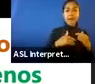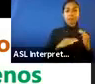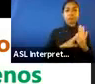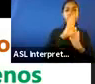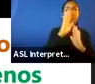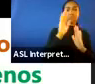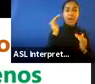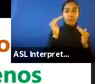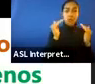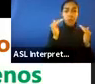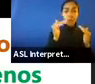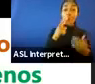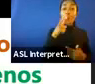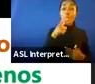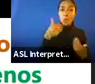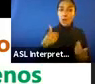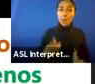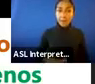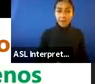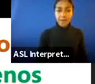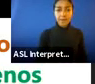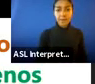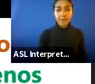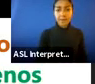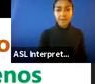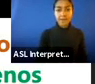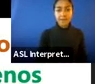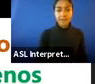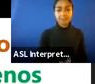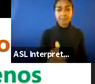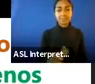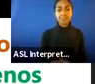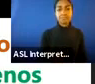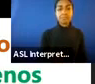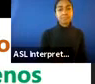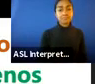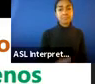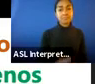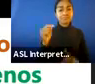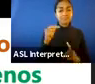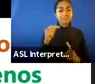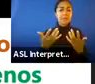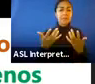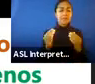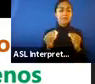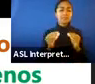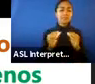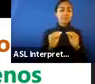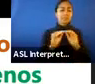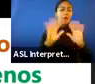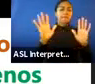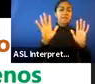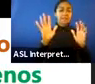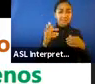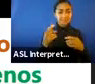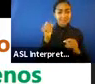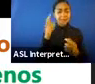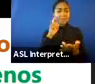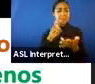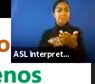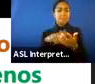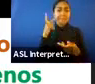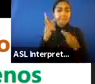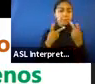I? This one might be the most visually obvious. We'll see.